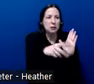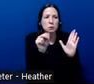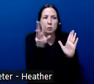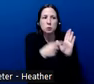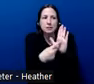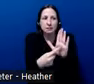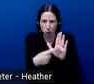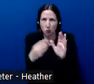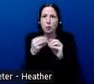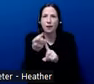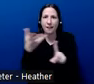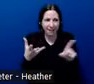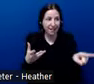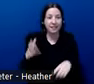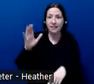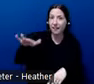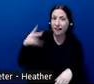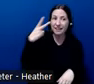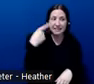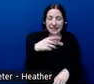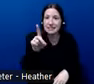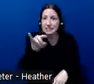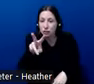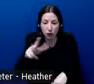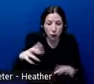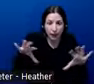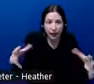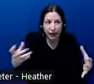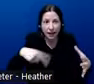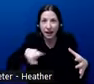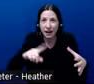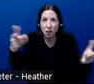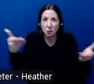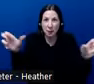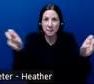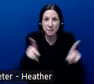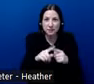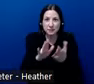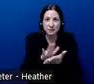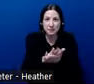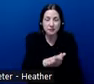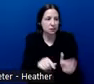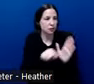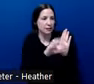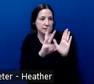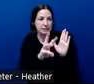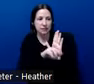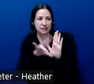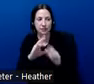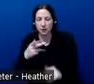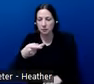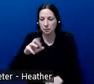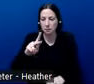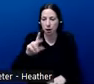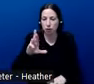Okay, so Division 3, welcome back. For the grade 6-7 class at Parkcrest Elementary in